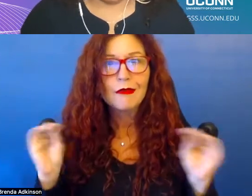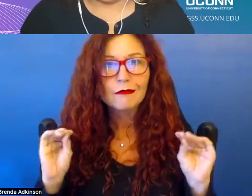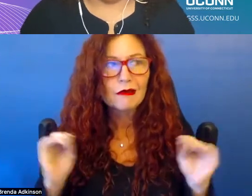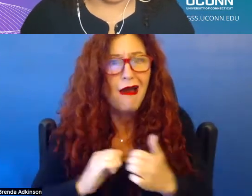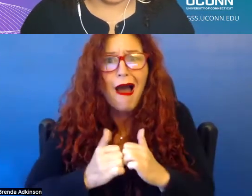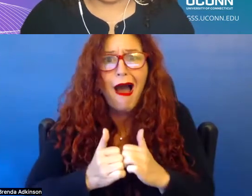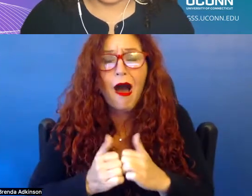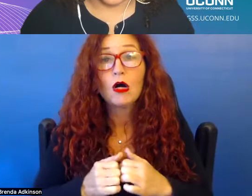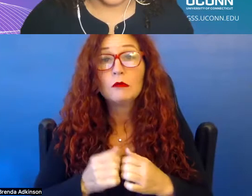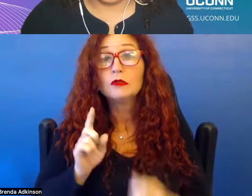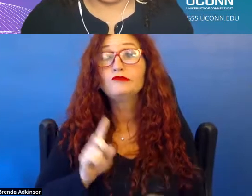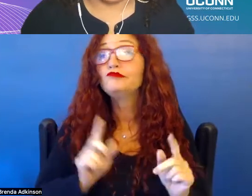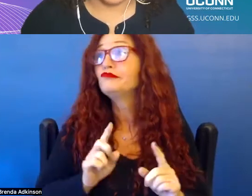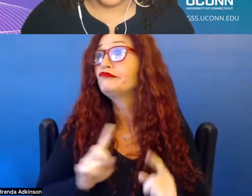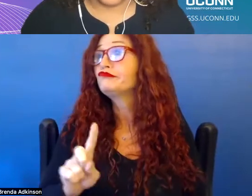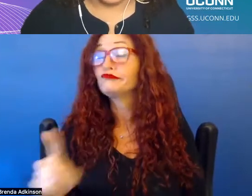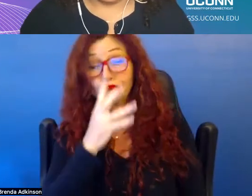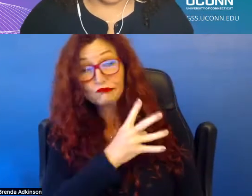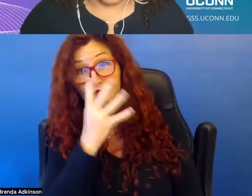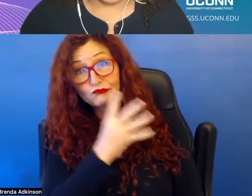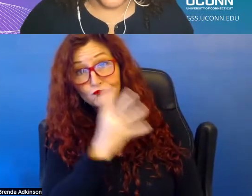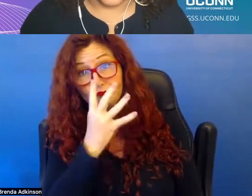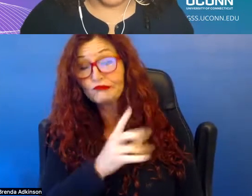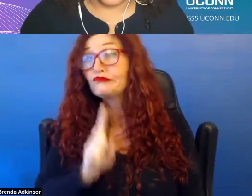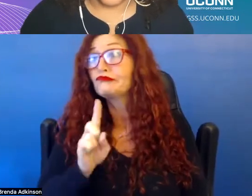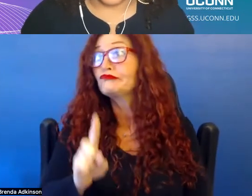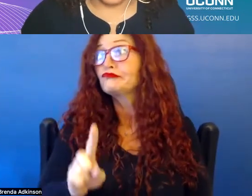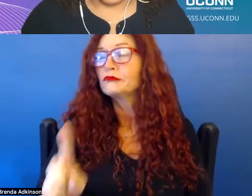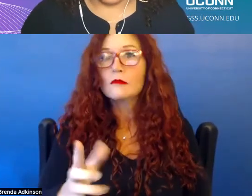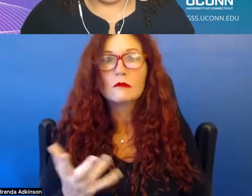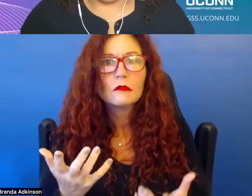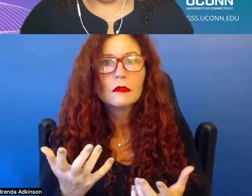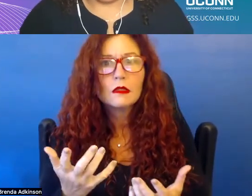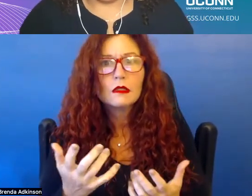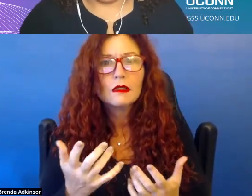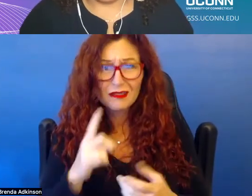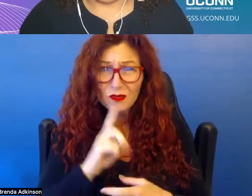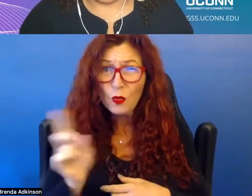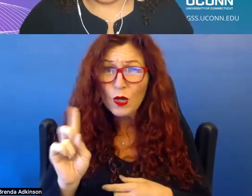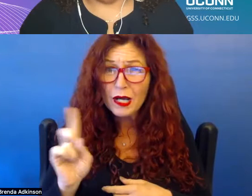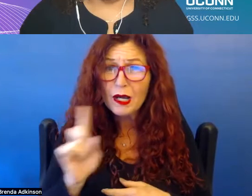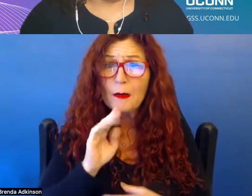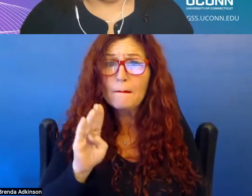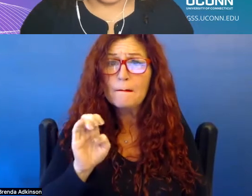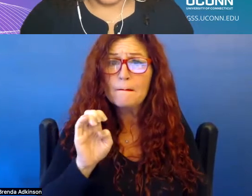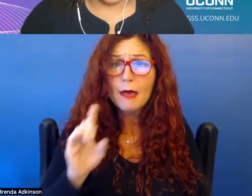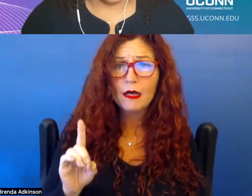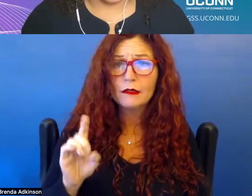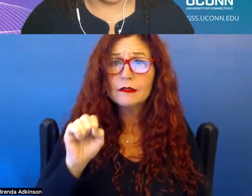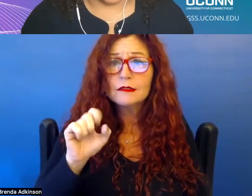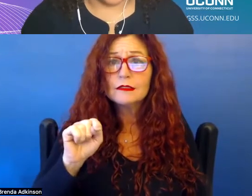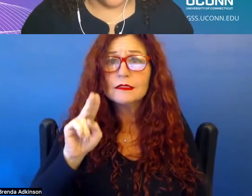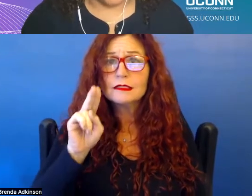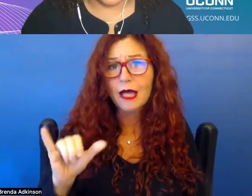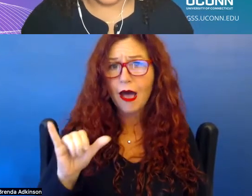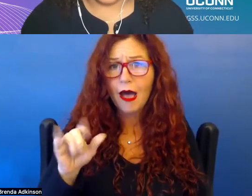People would pick up dogs, cats, animals on the street in Bed-Stuy. And so I knew that night that I